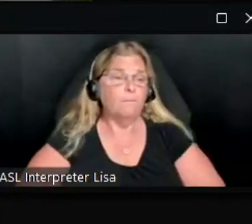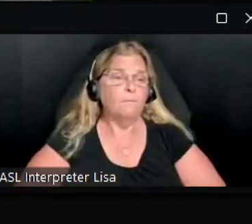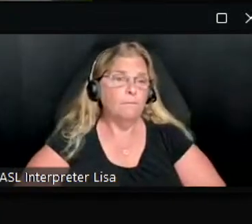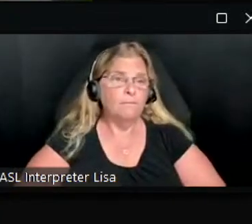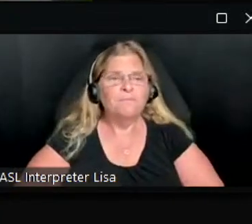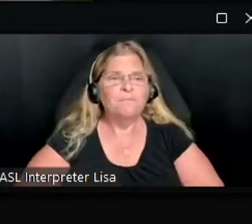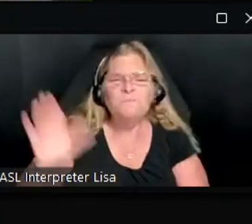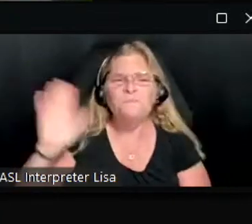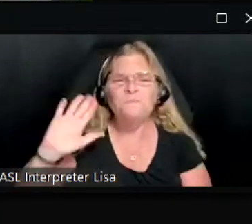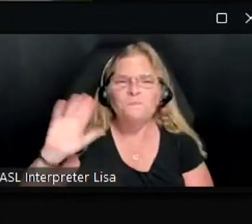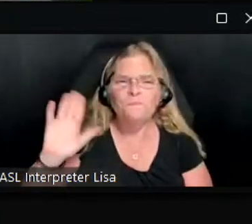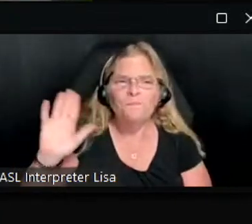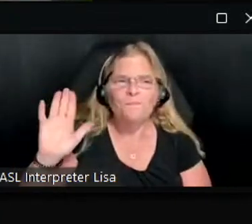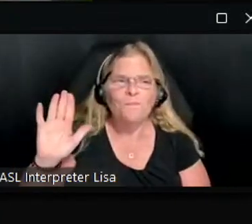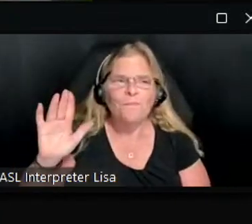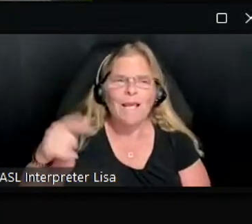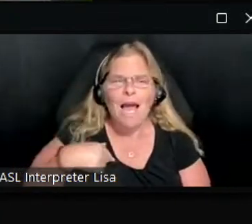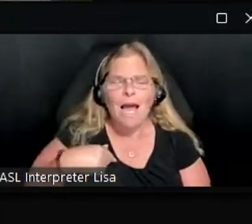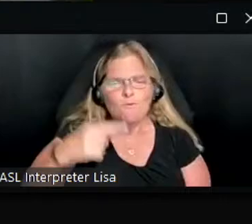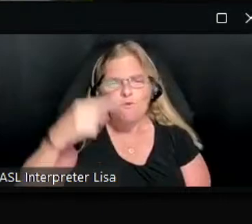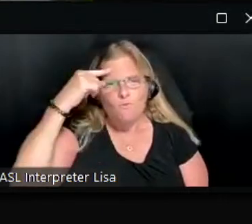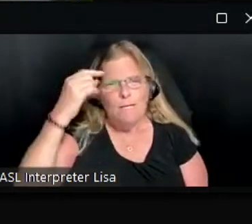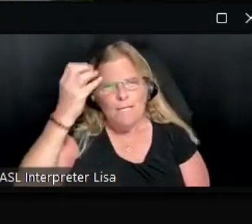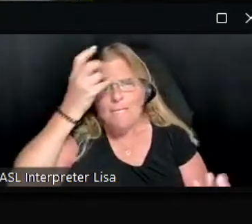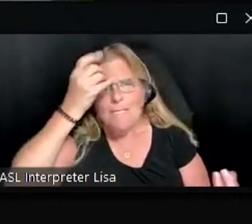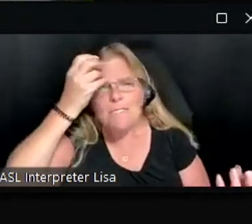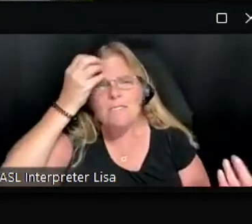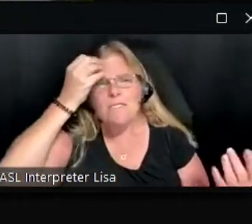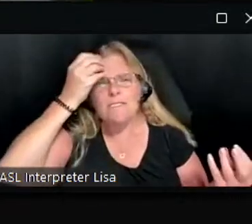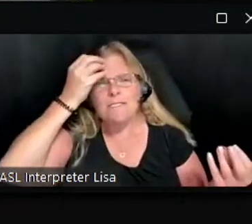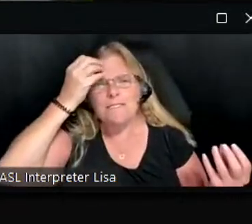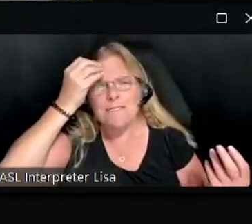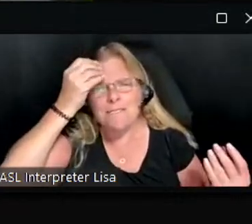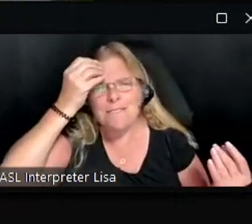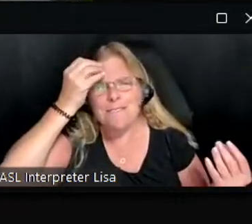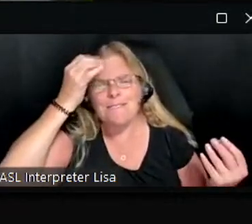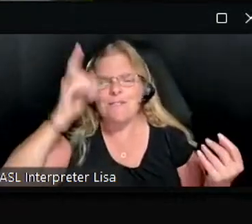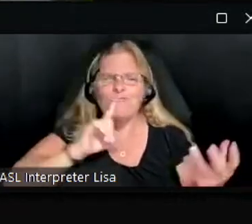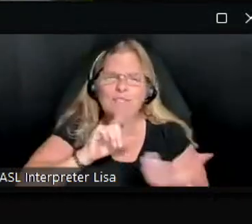Hi, I've been chewing on this question for a minute, trying to